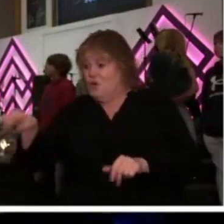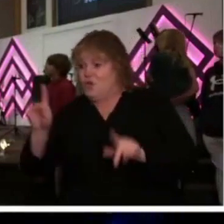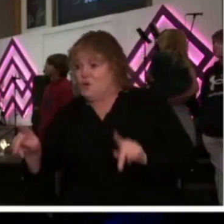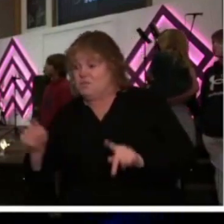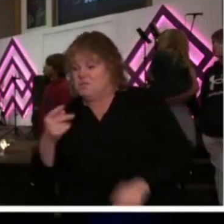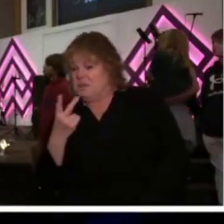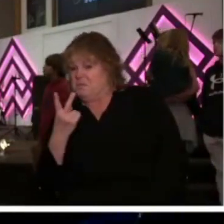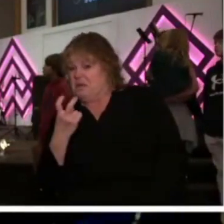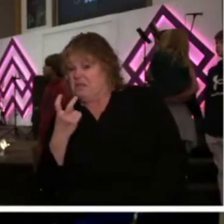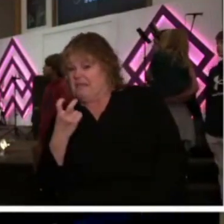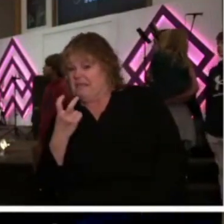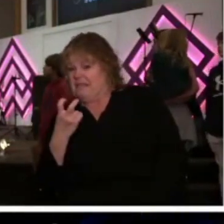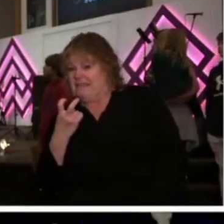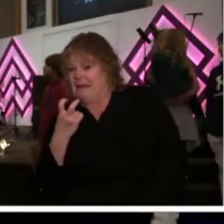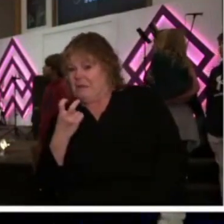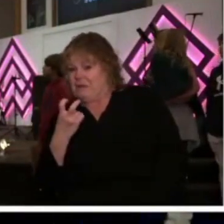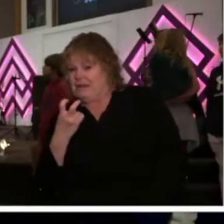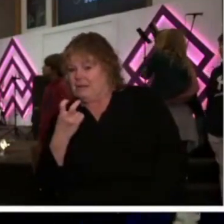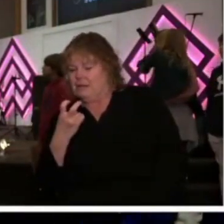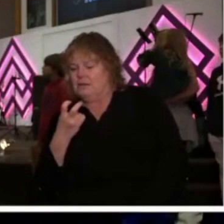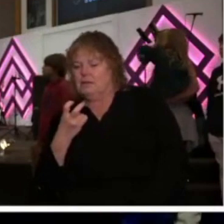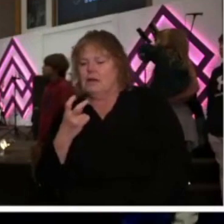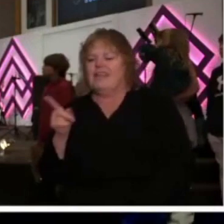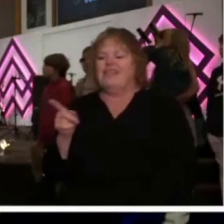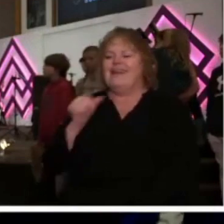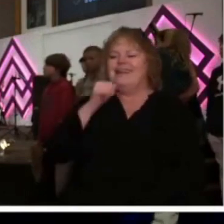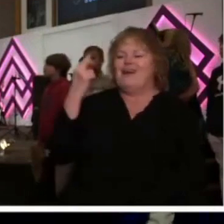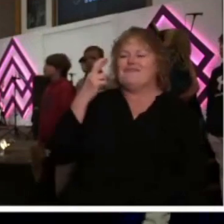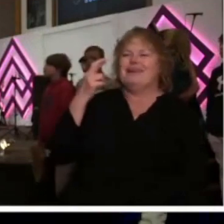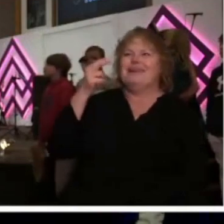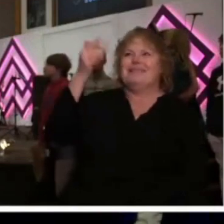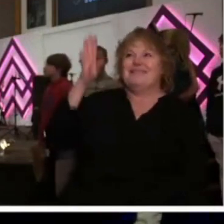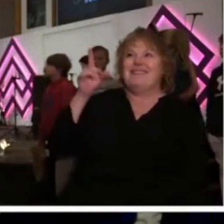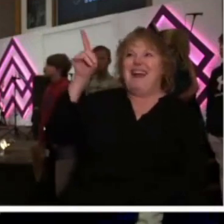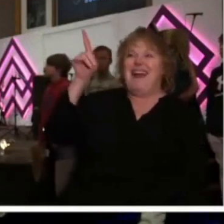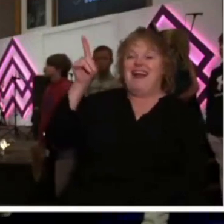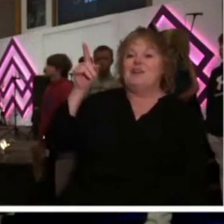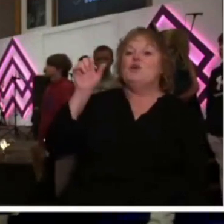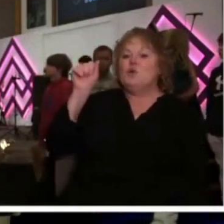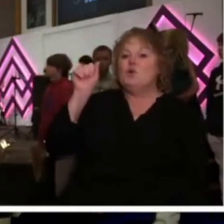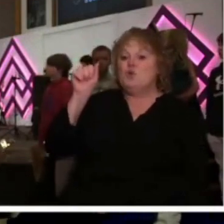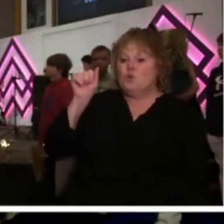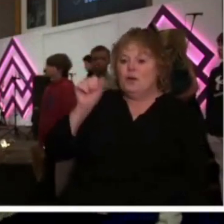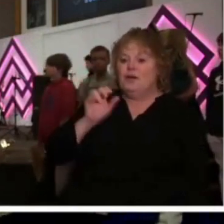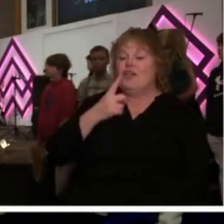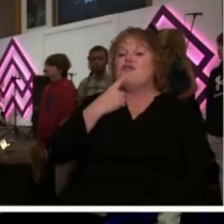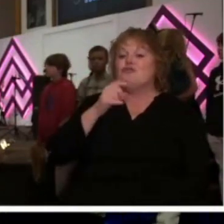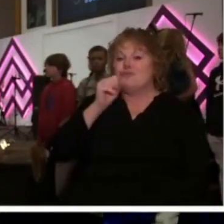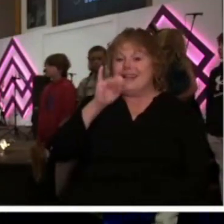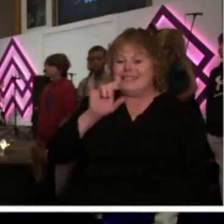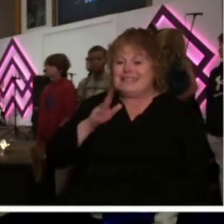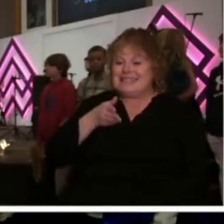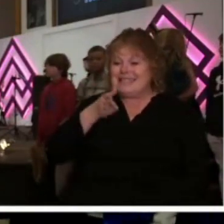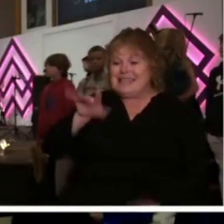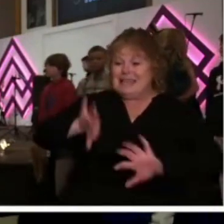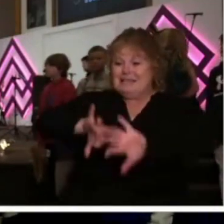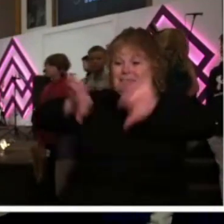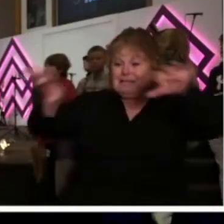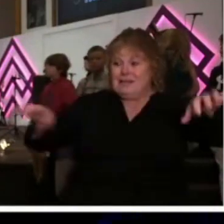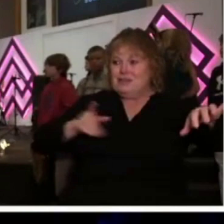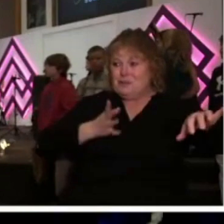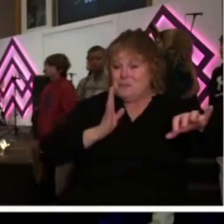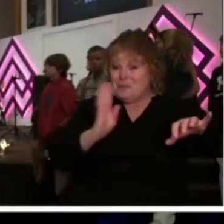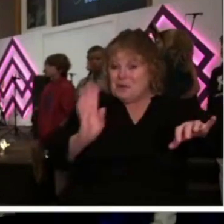our God who parts the waters can do. A God who keeps his promises regardless of what human eyes can